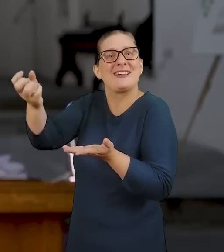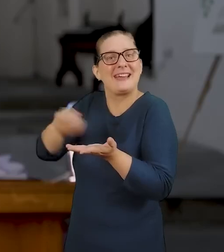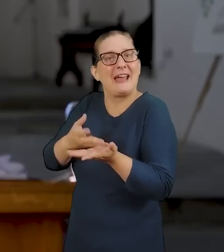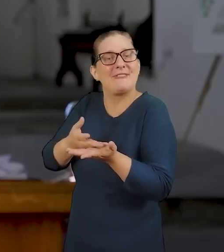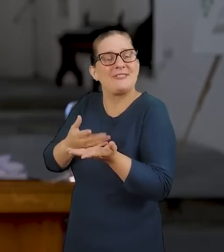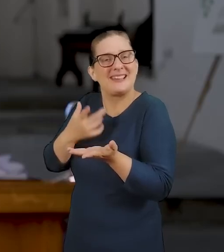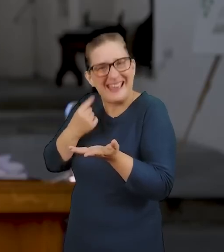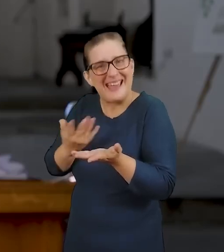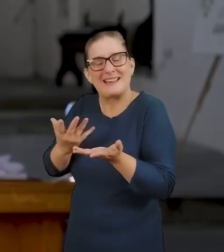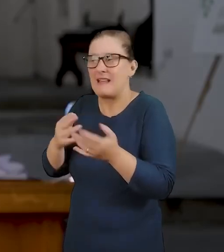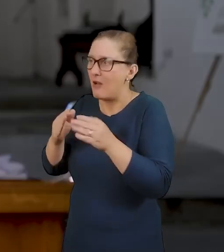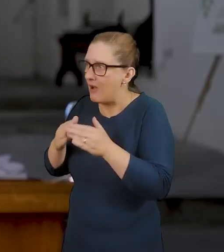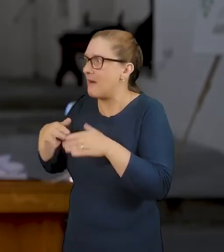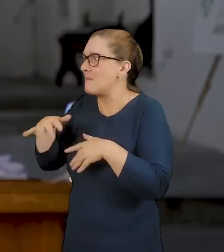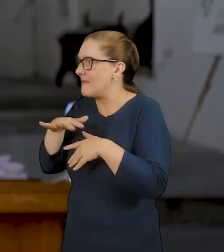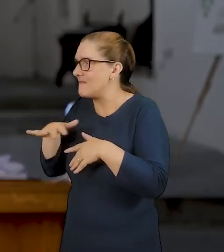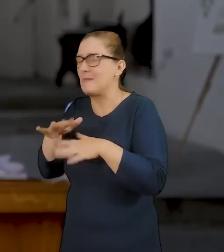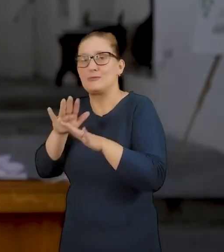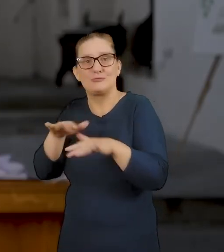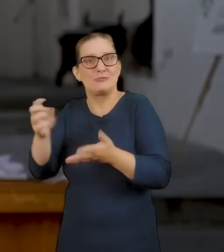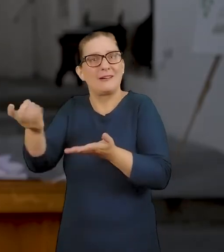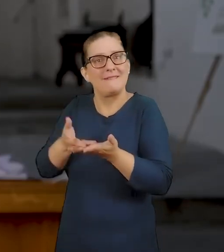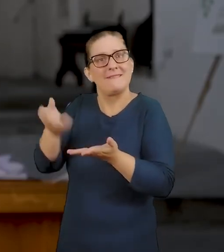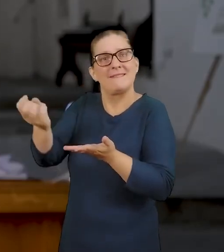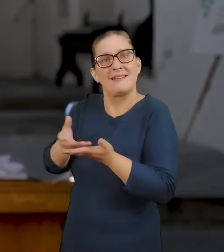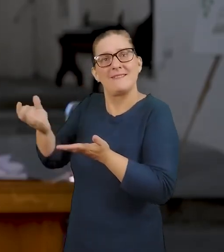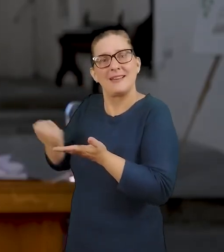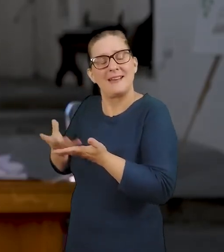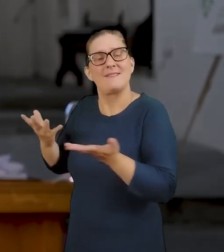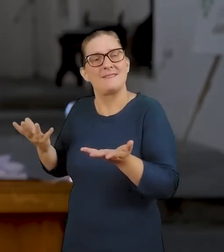things like homes and families and brothers and children.